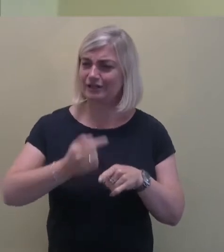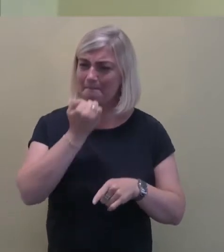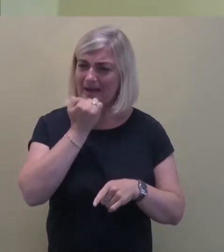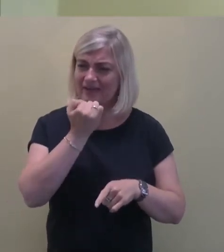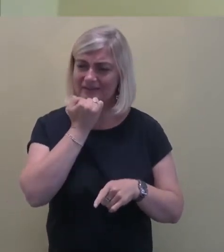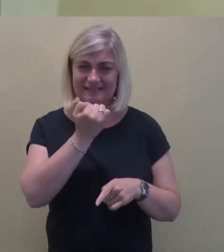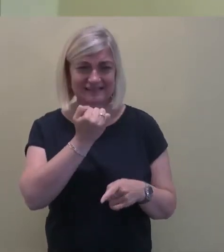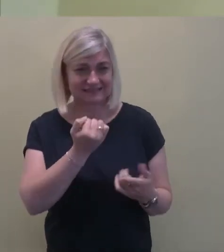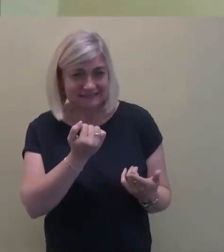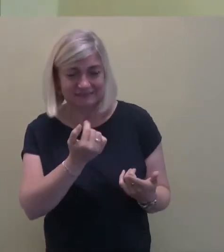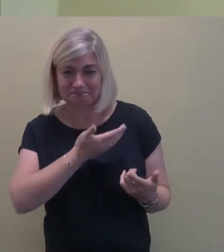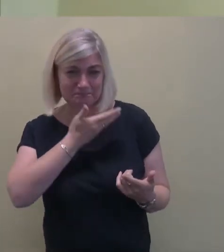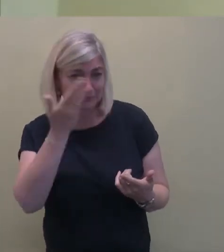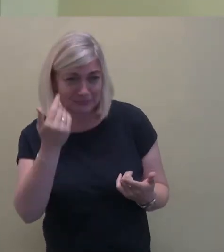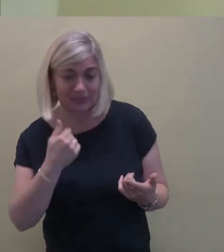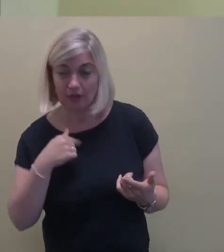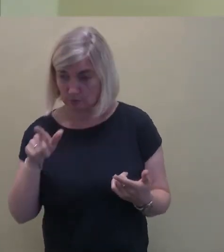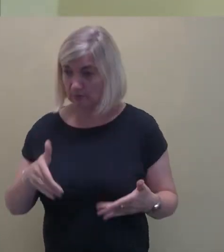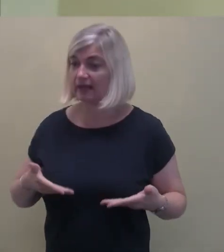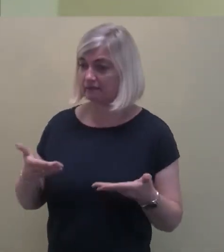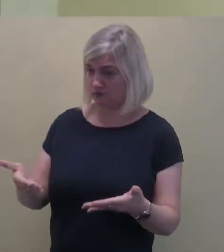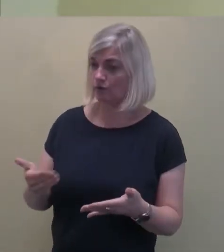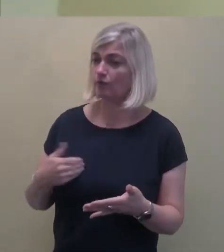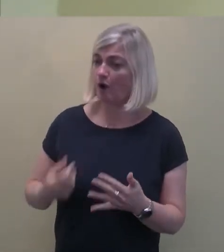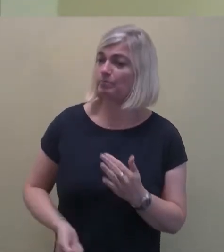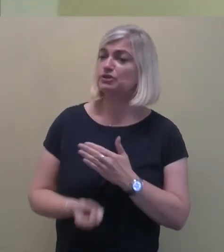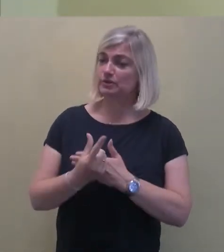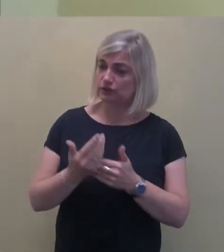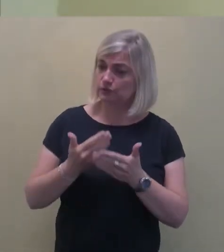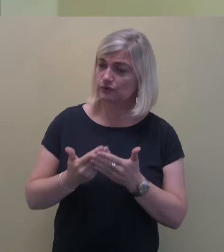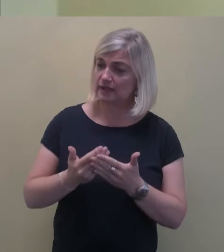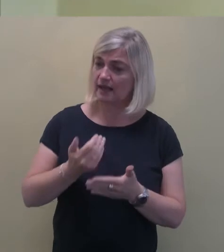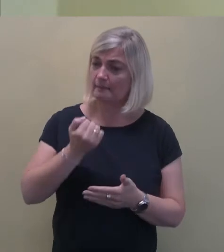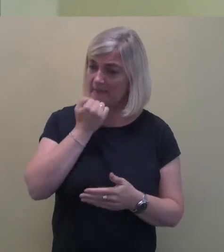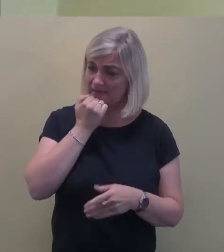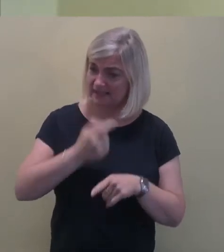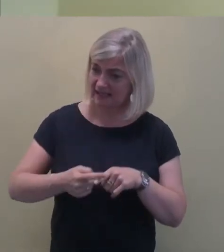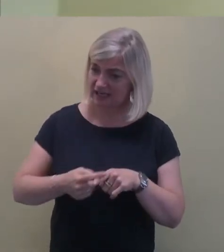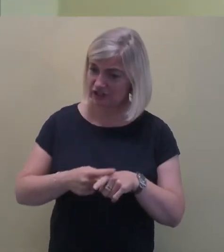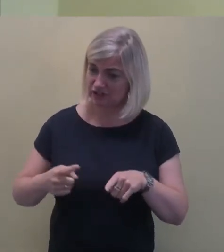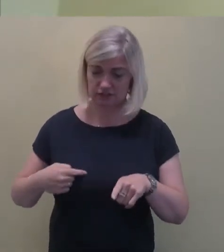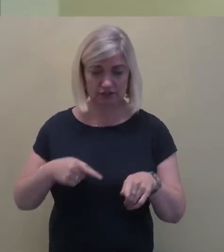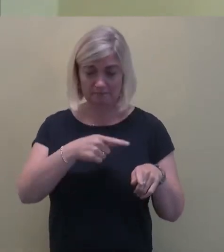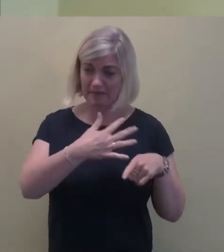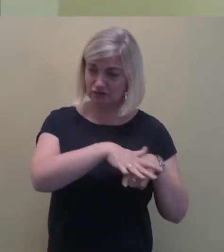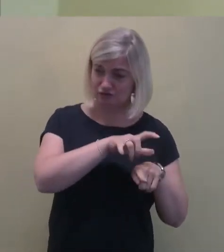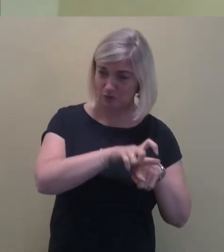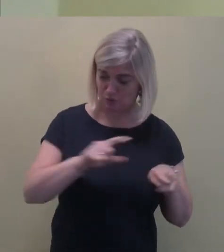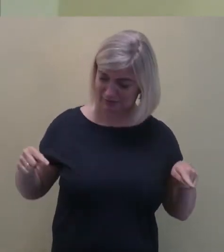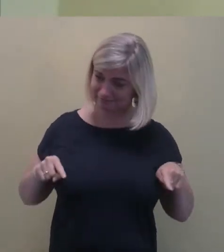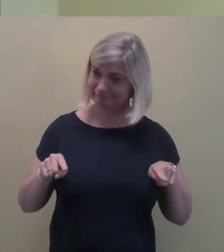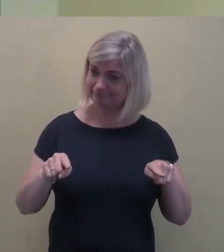These are qualifications that have been developed in partnership with employers to make sure that the students that achieve